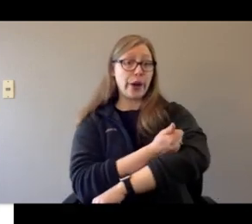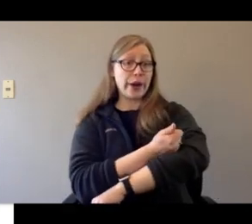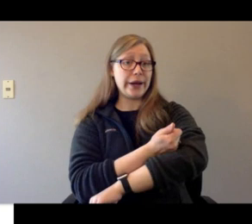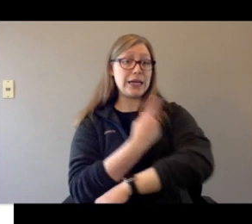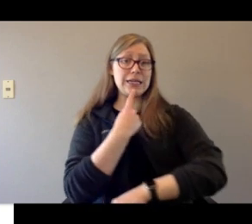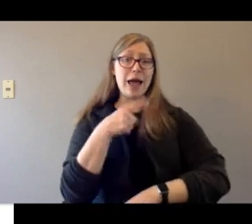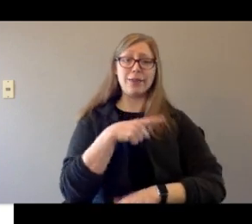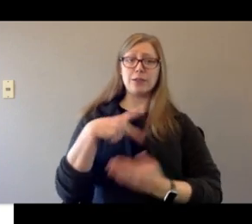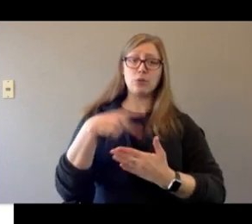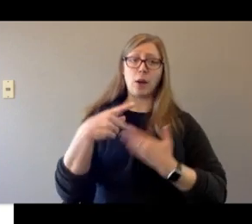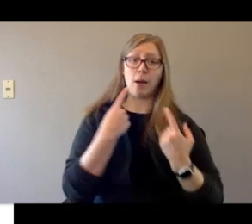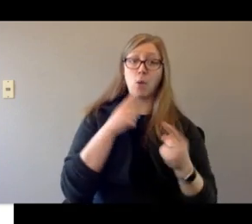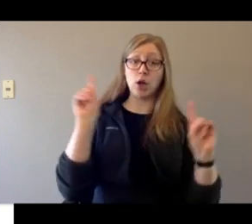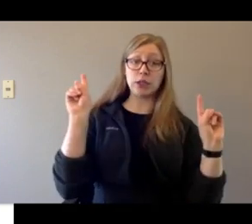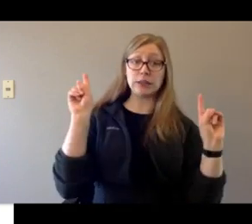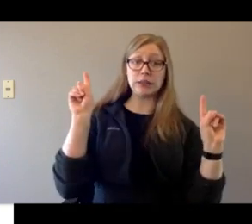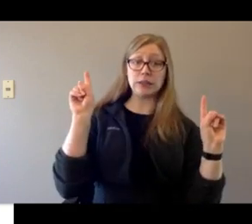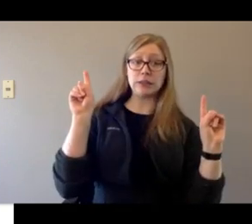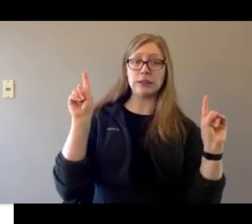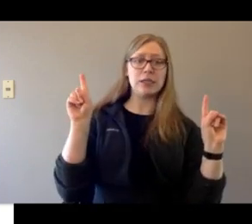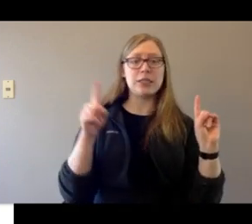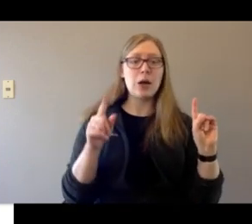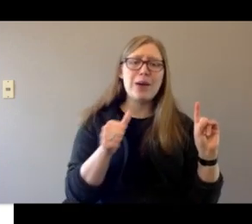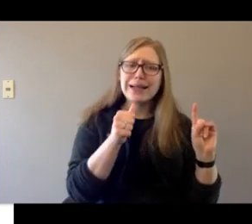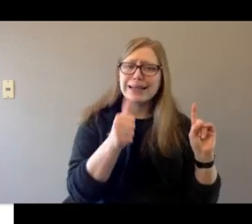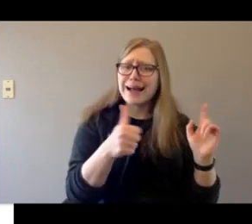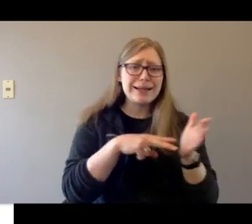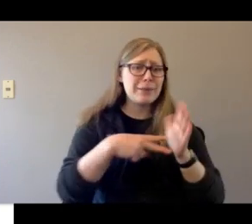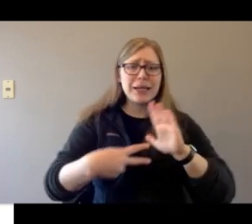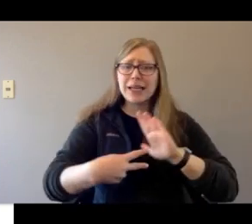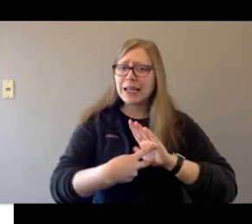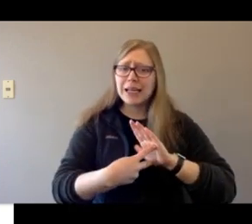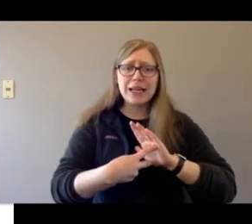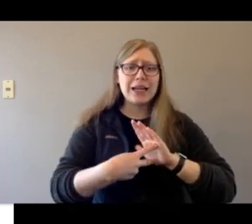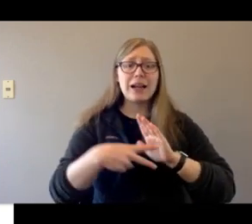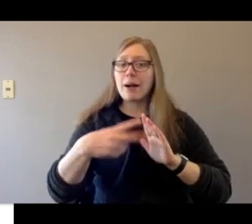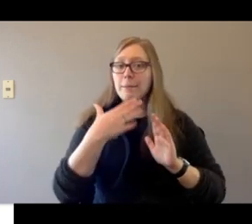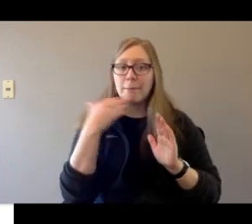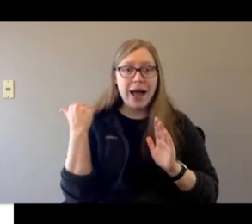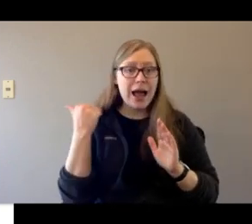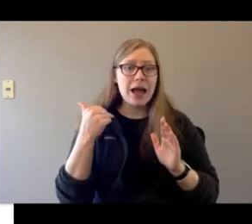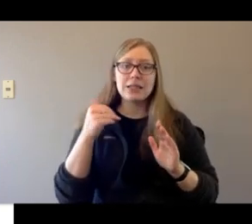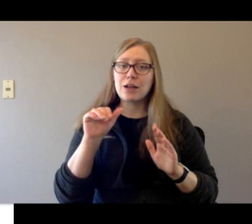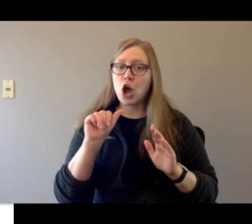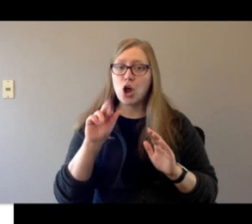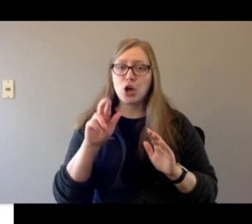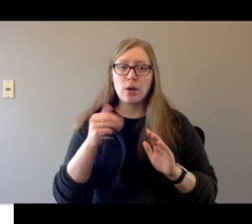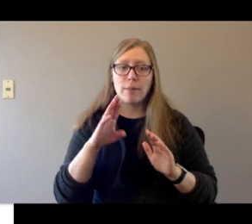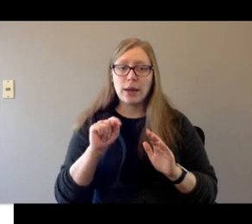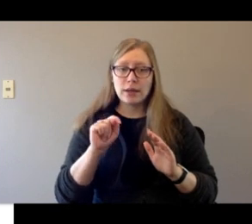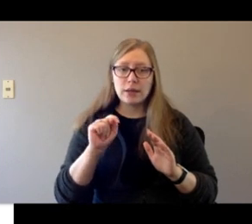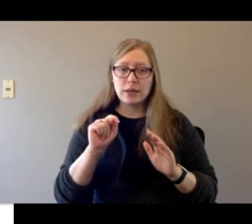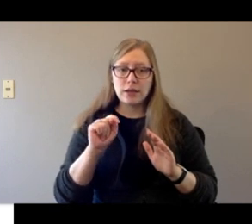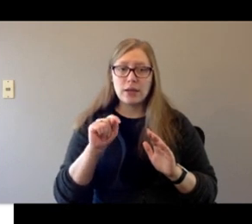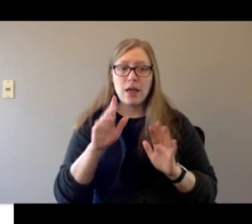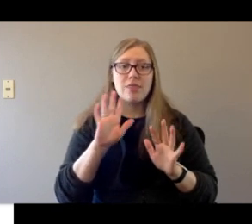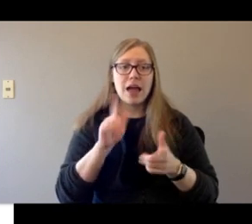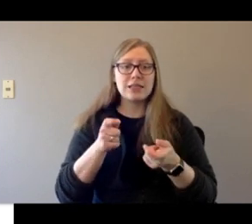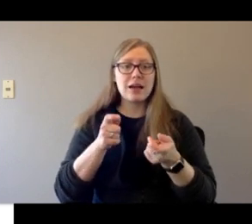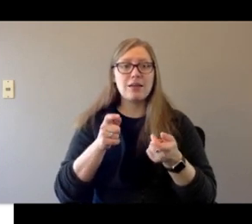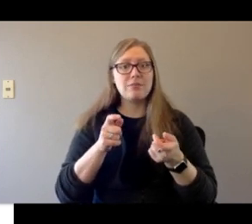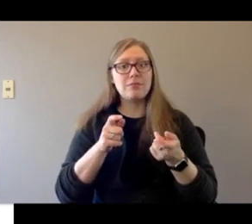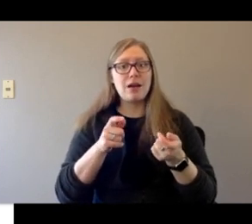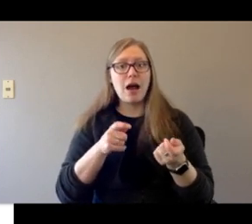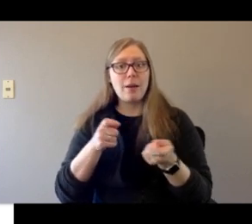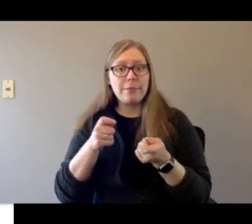program works. So it's not necessarily the best argument. It would be appeal to authority,